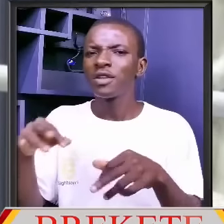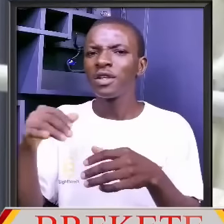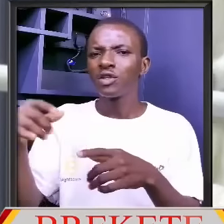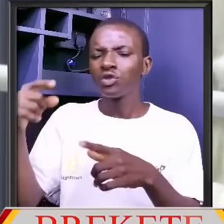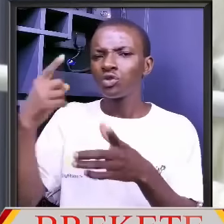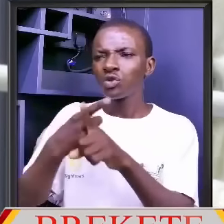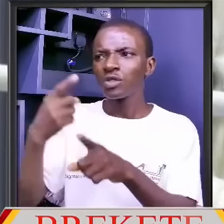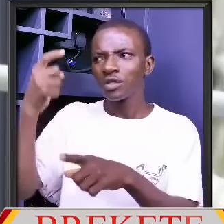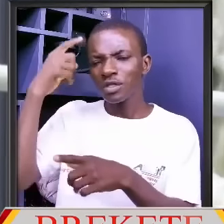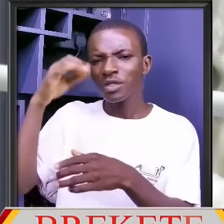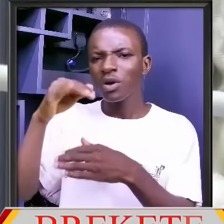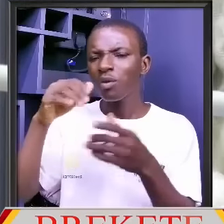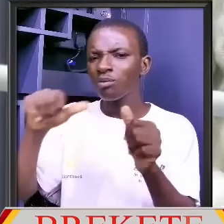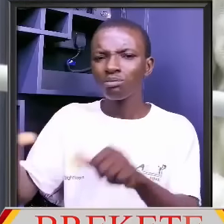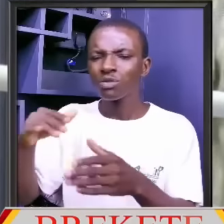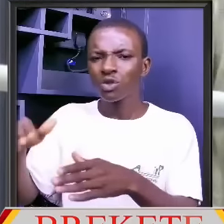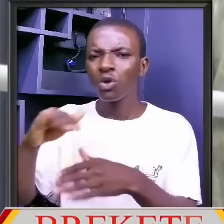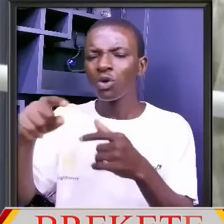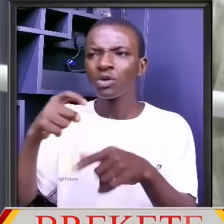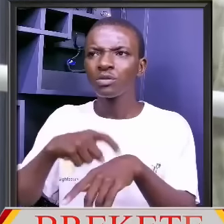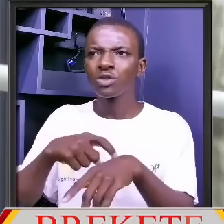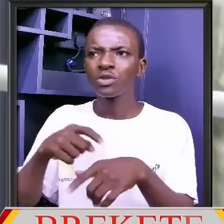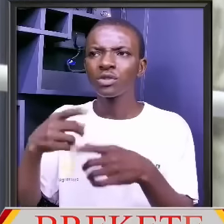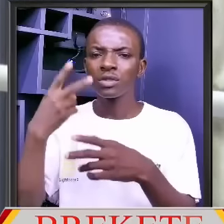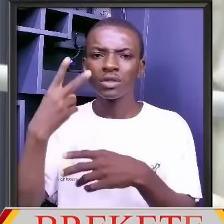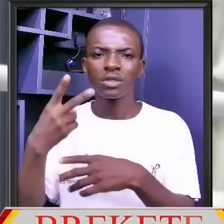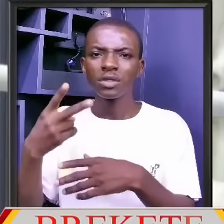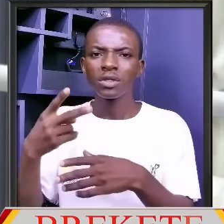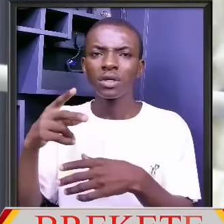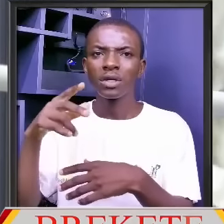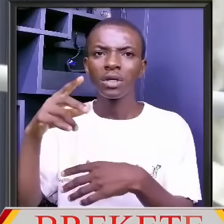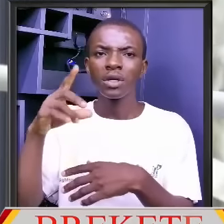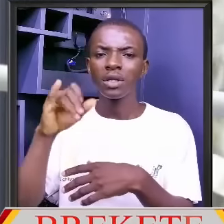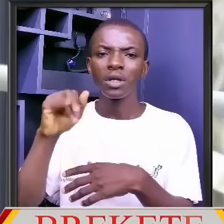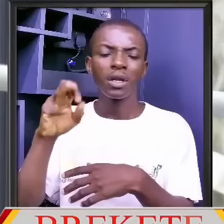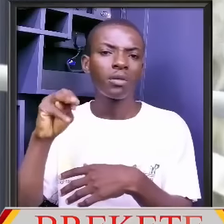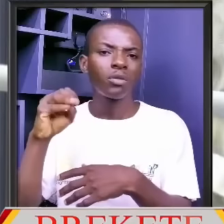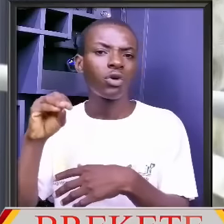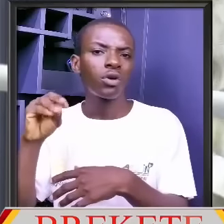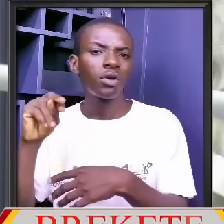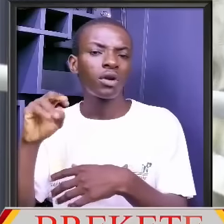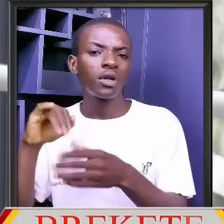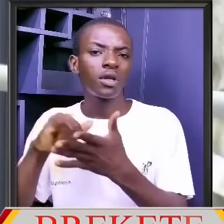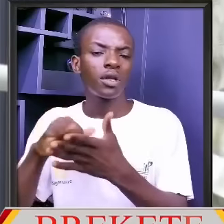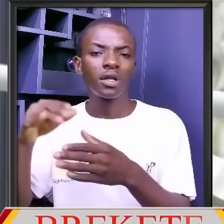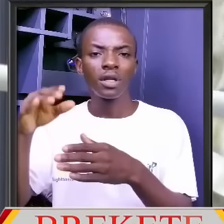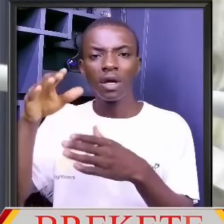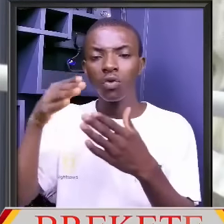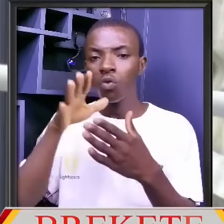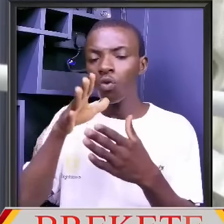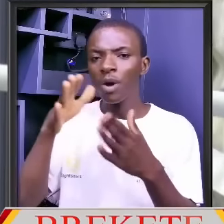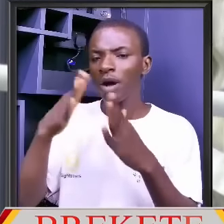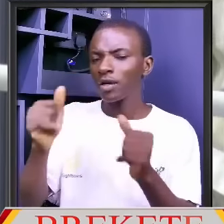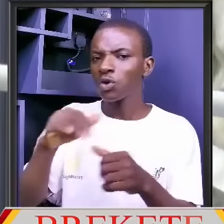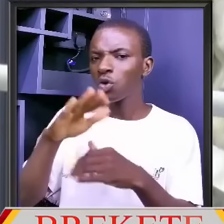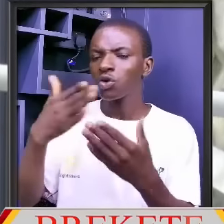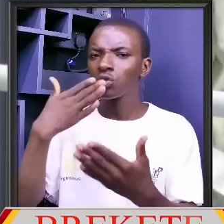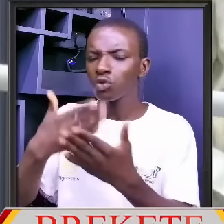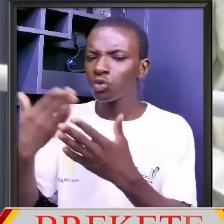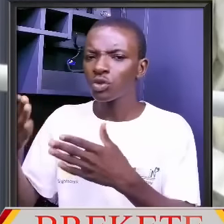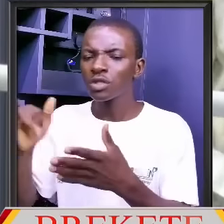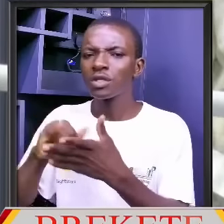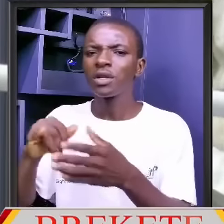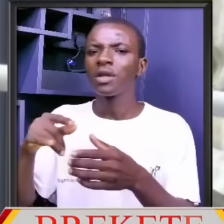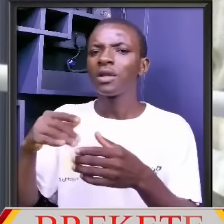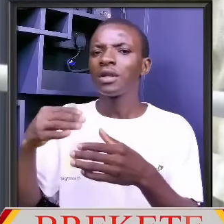the rejection when she rejected all opportunities when she saw diamond in that woman's house, but she rejected it. All the good things of life, but